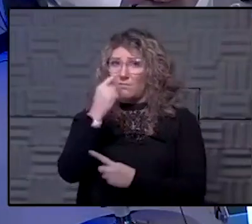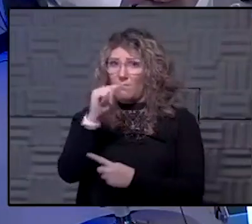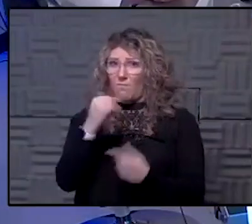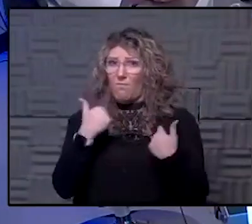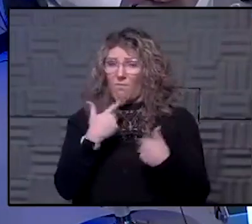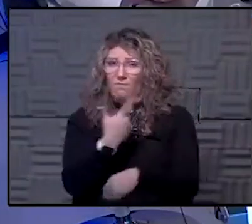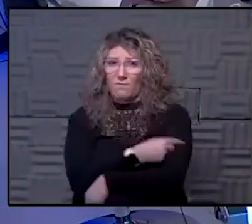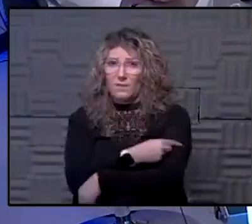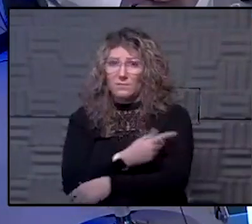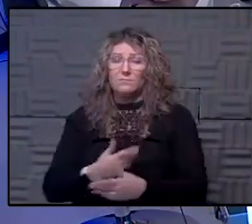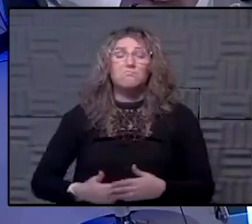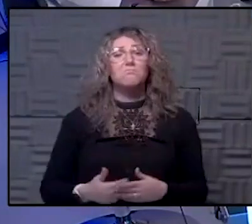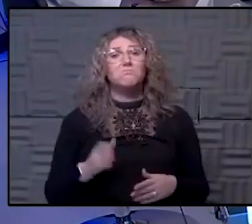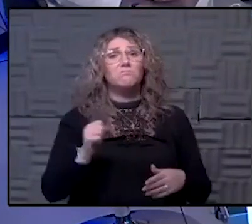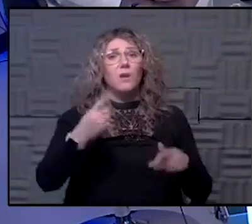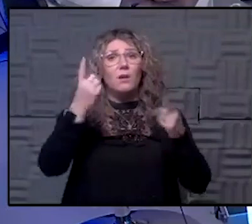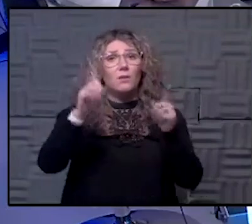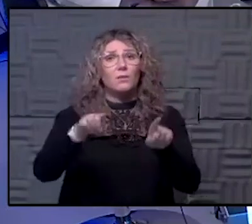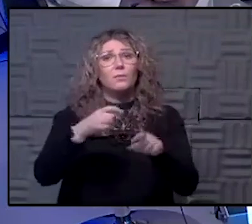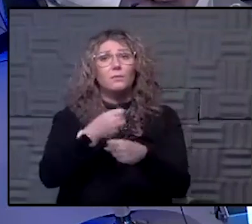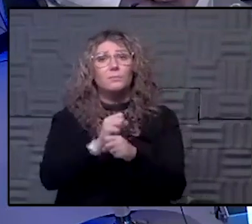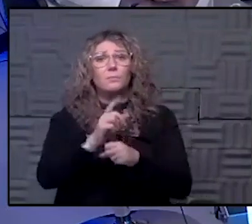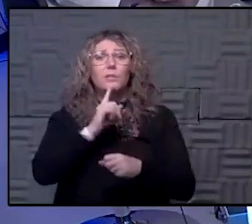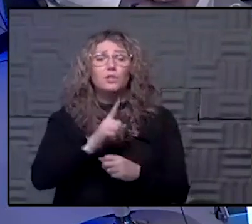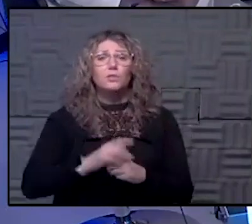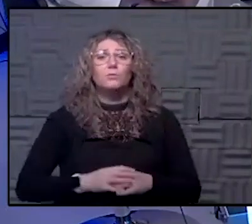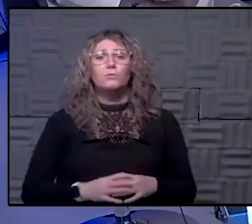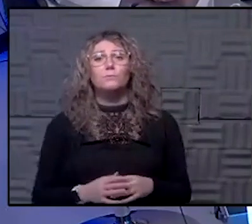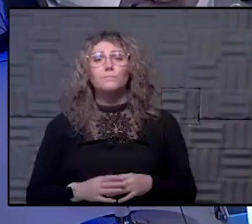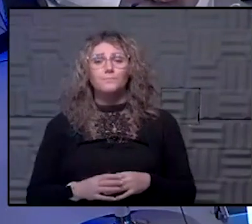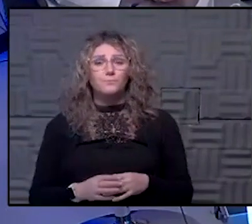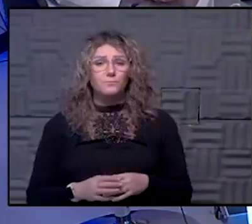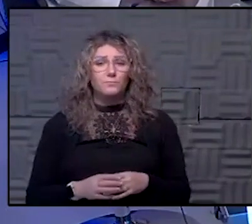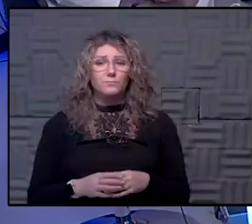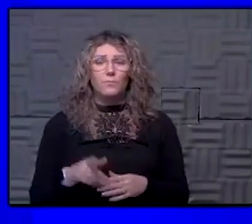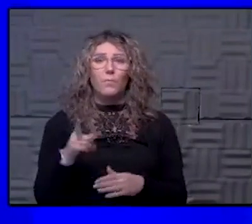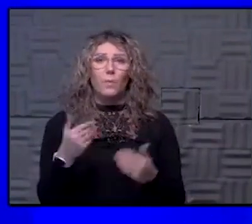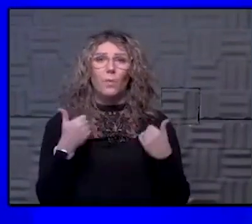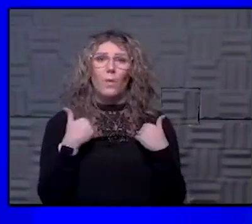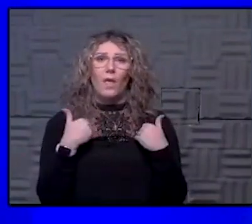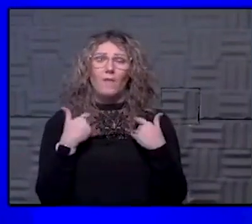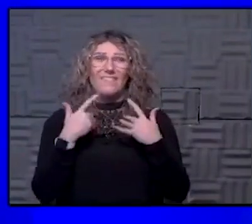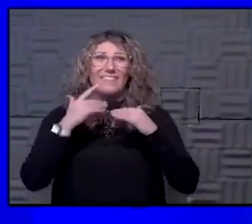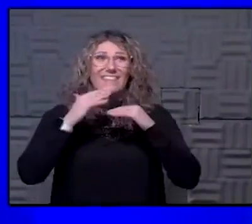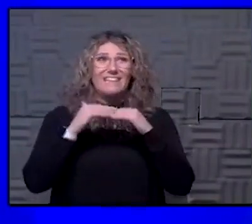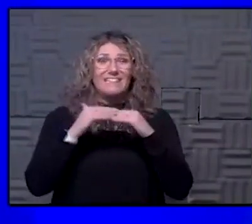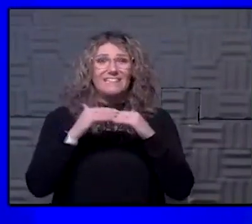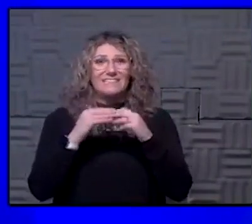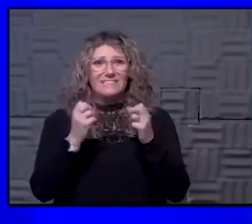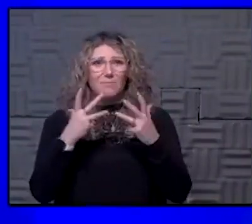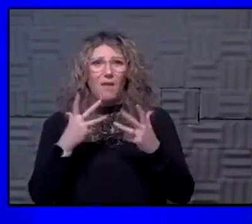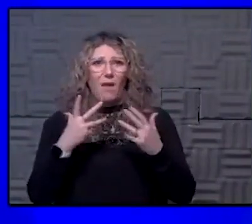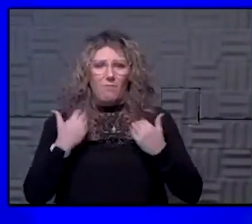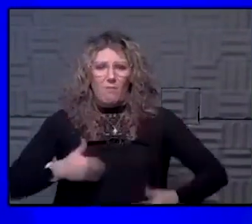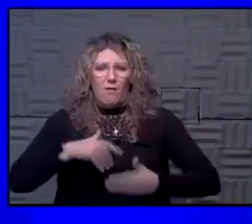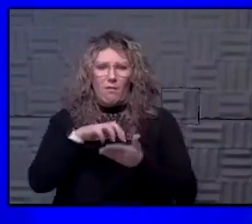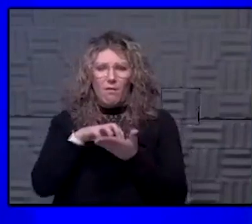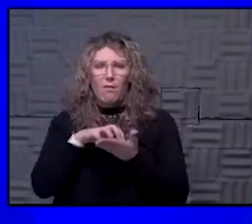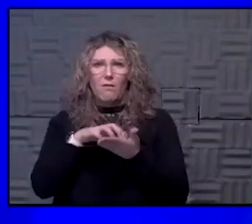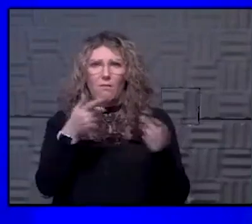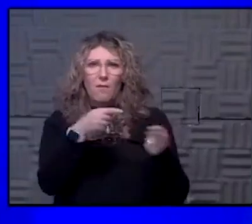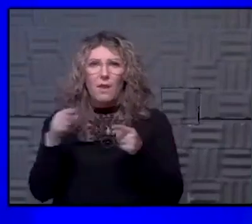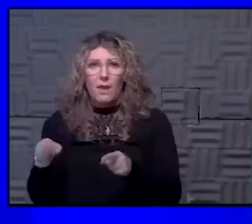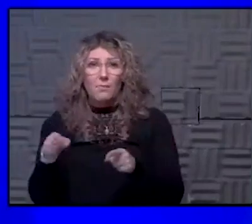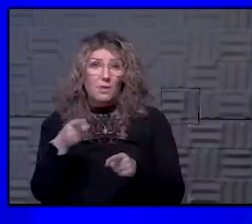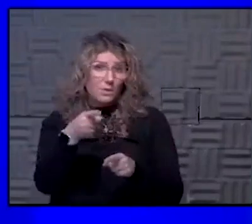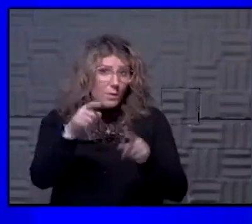Yeah. Yeah, I mean, I would agree. I think we want to make sure that you have the least amount of immunosuppression on board